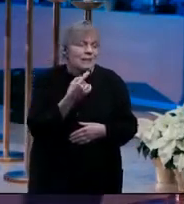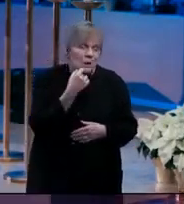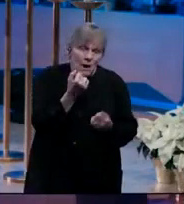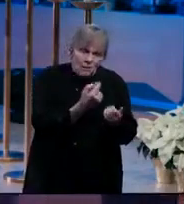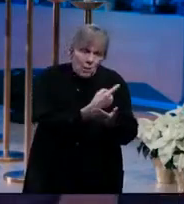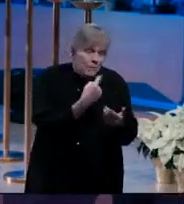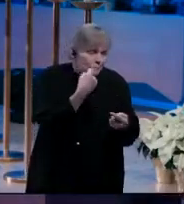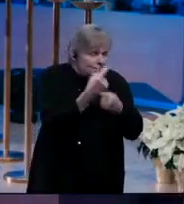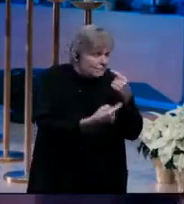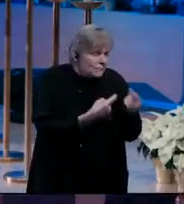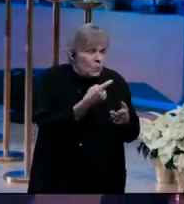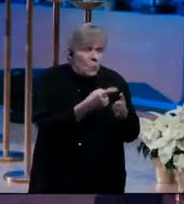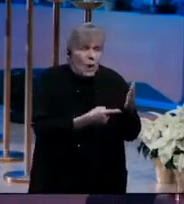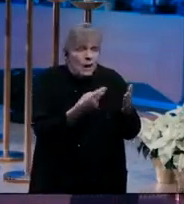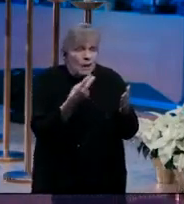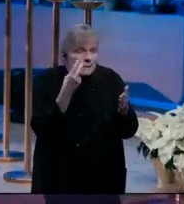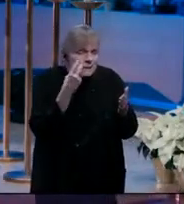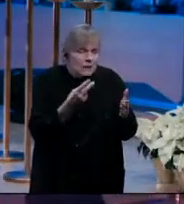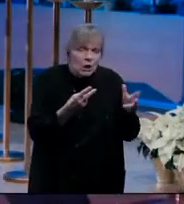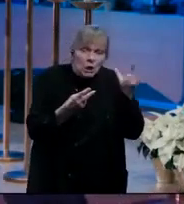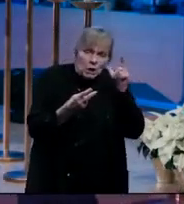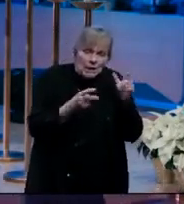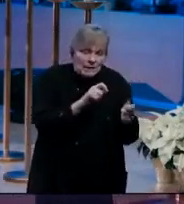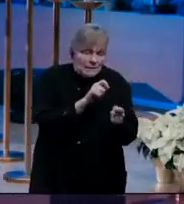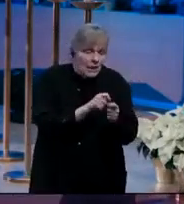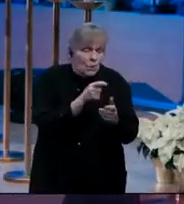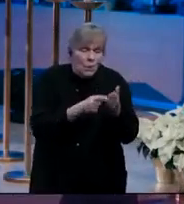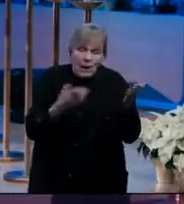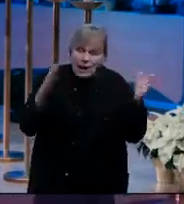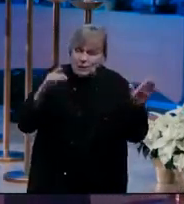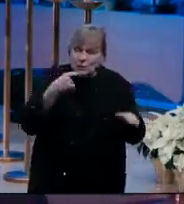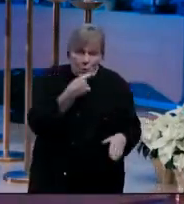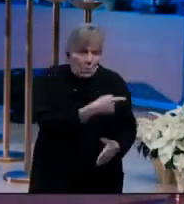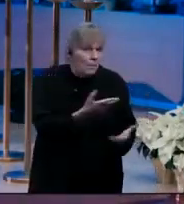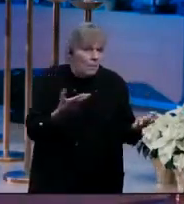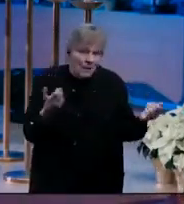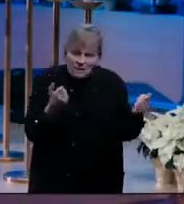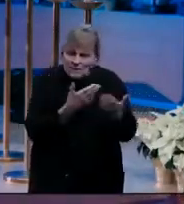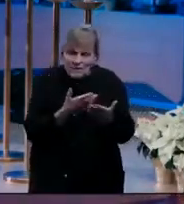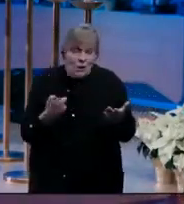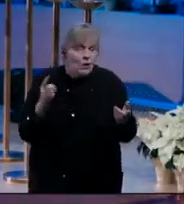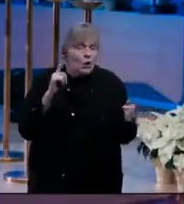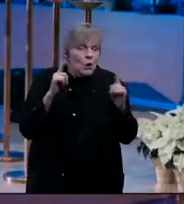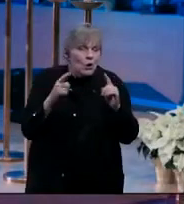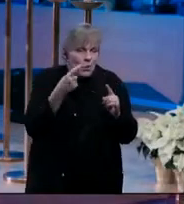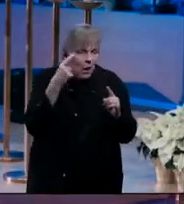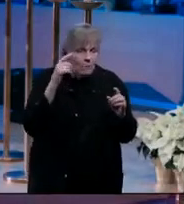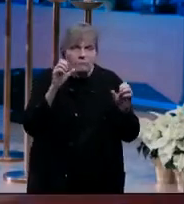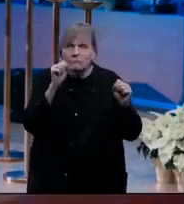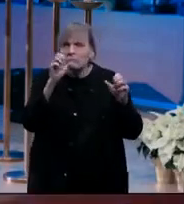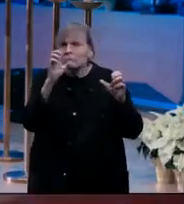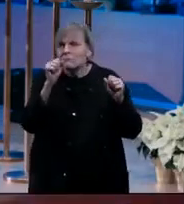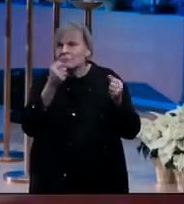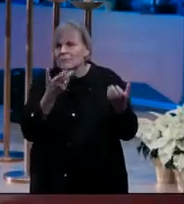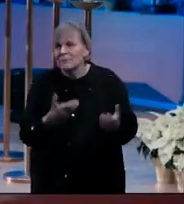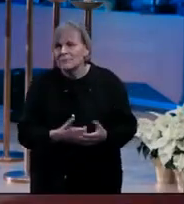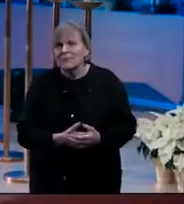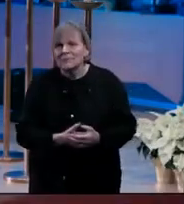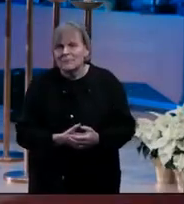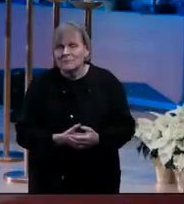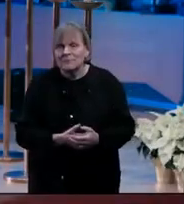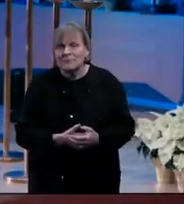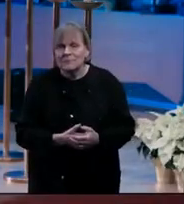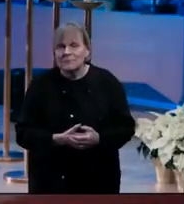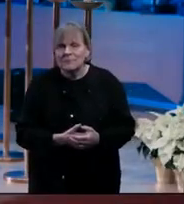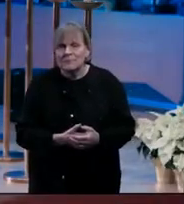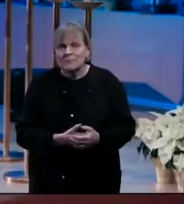told everyone about what they had seen and heard was exactly as the angel had told them. And everybody who heard was